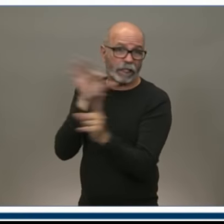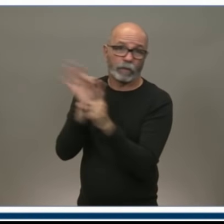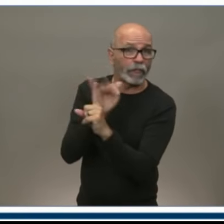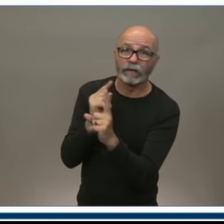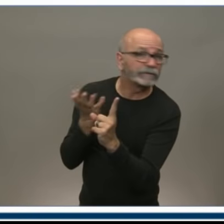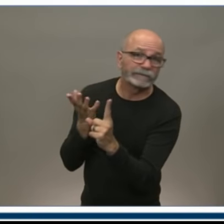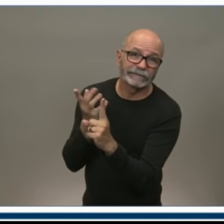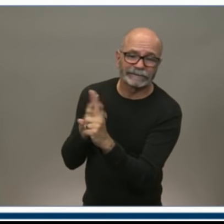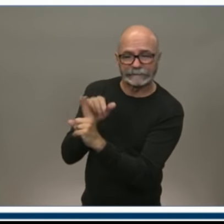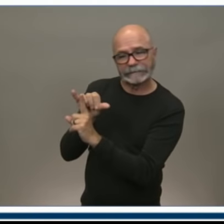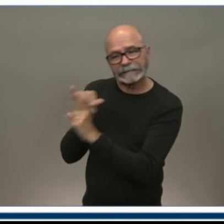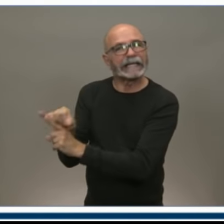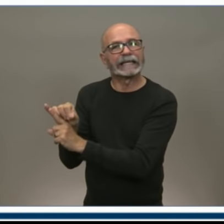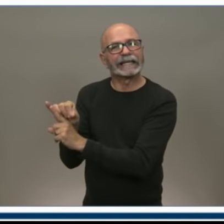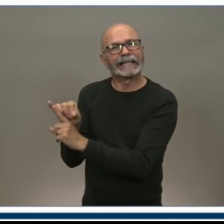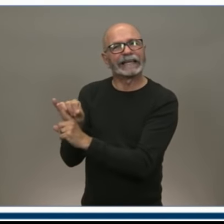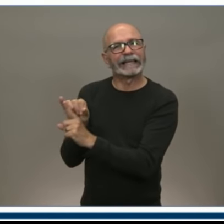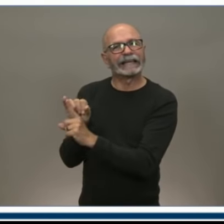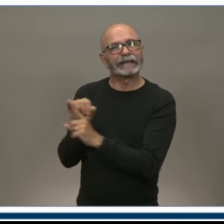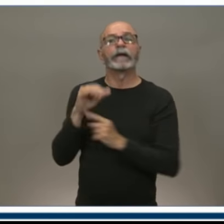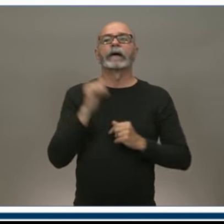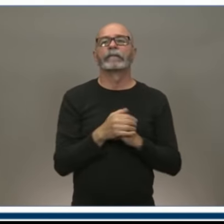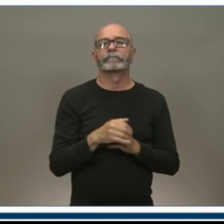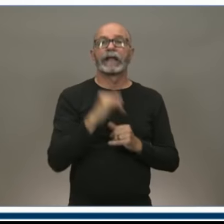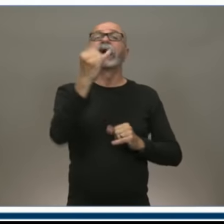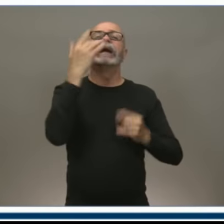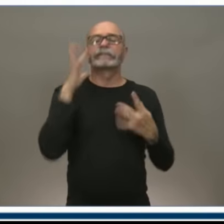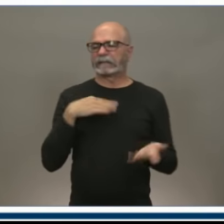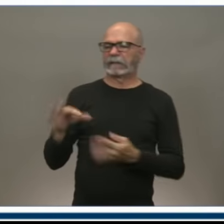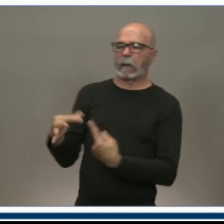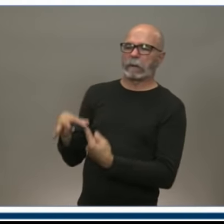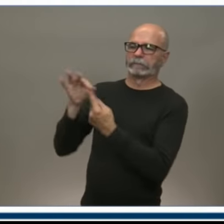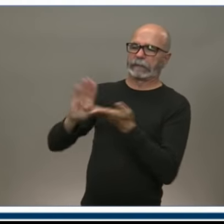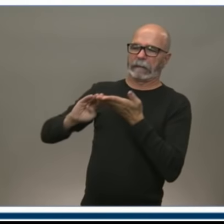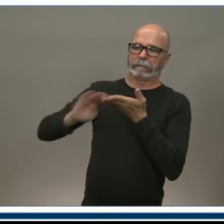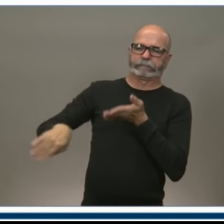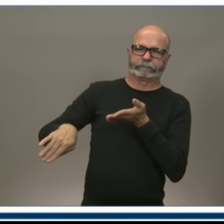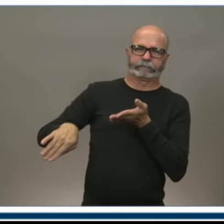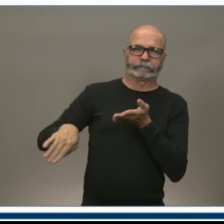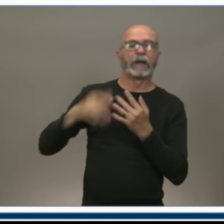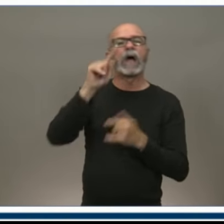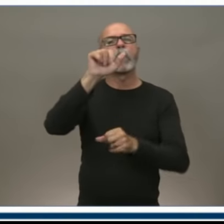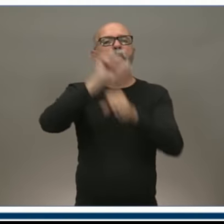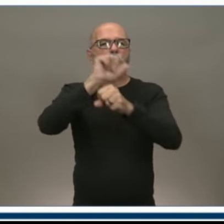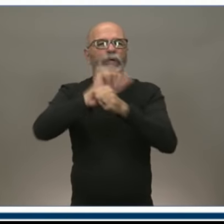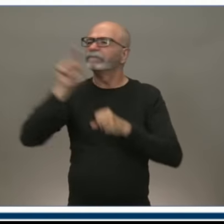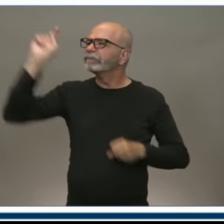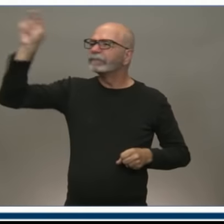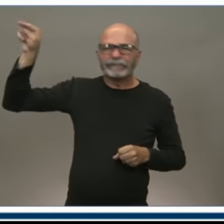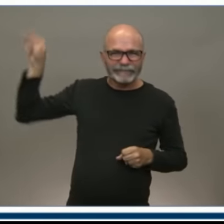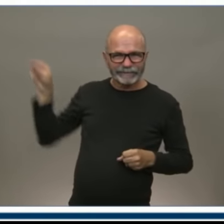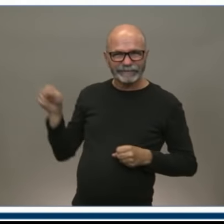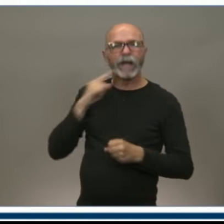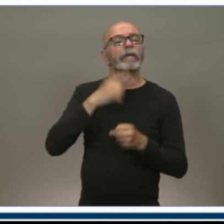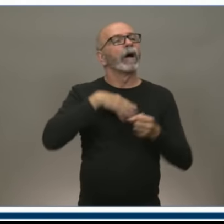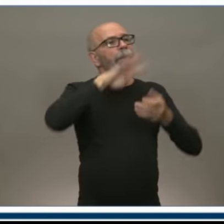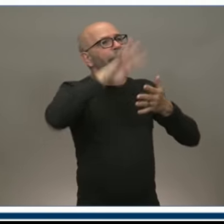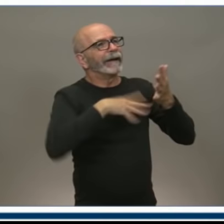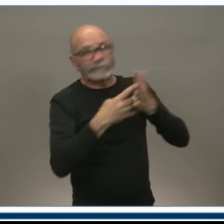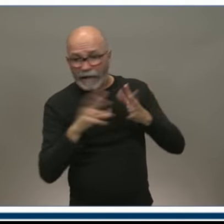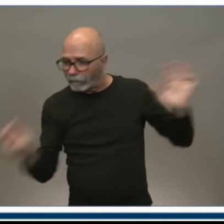who are exempted from the quarantine under our public health order, or workers on a rotational schedule. If you're